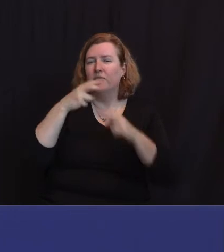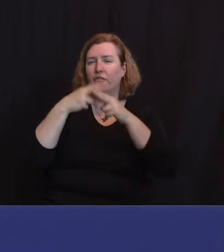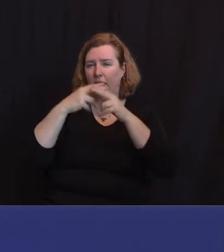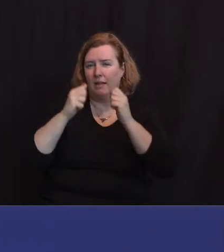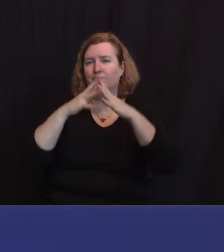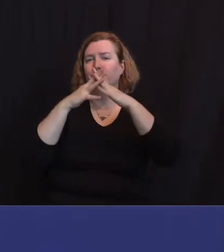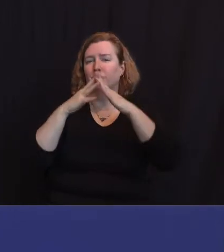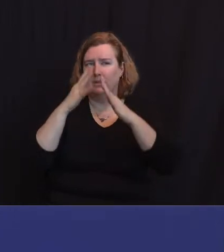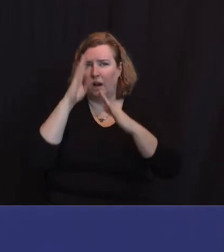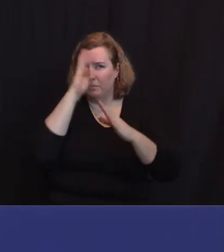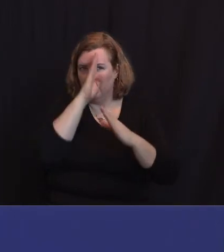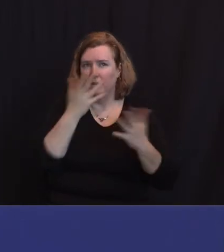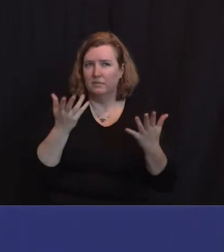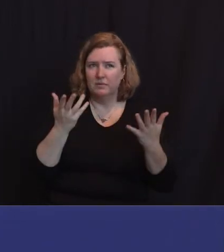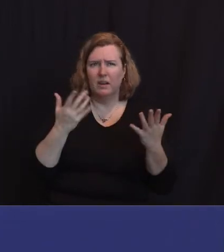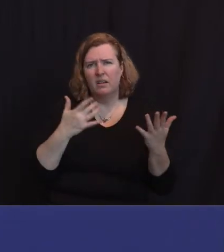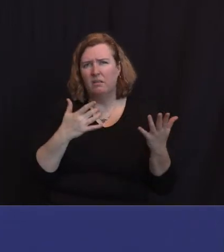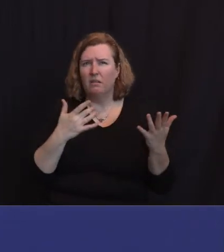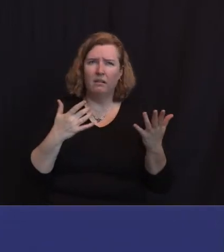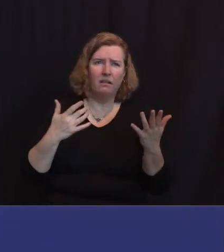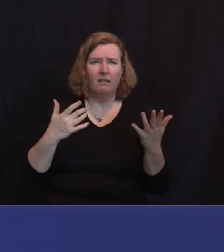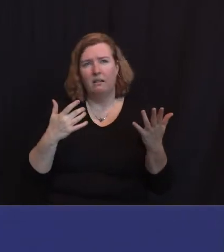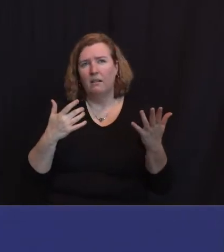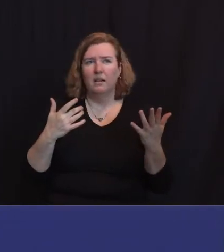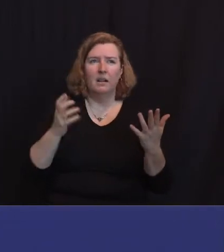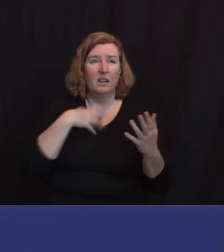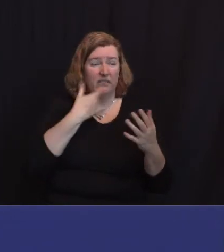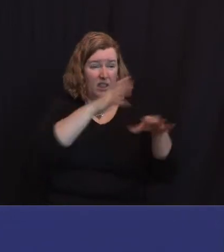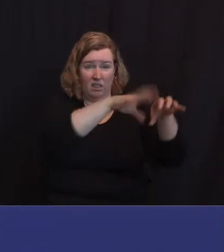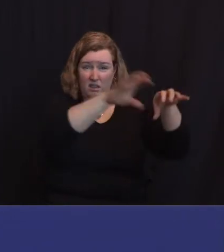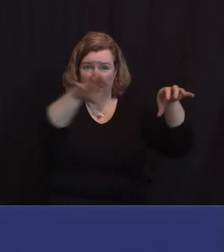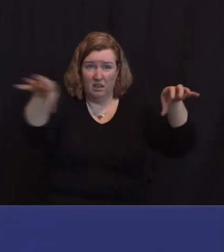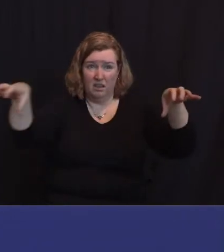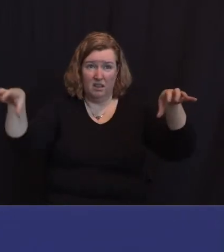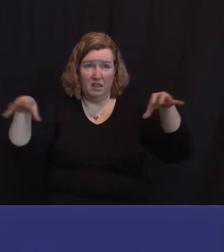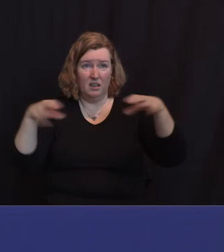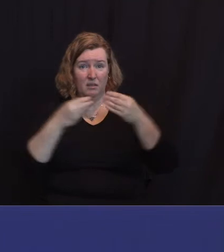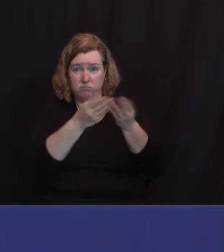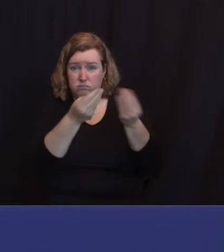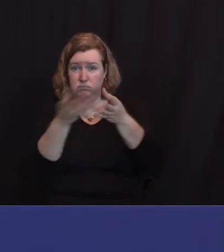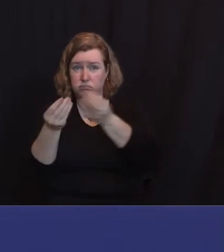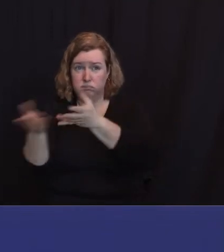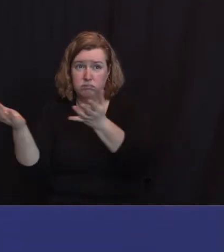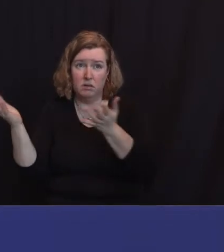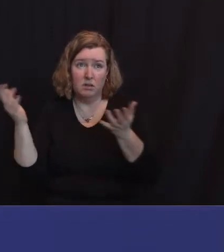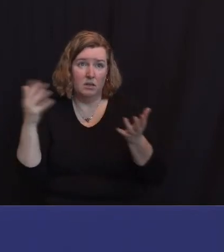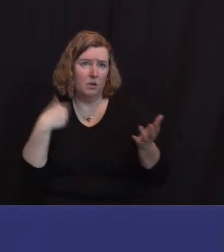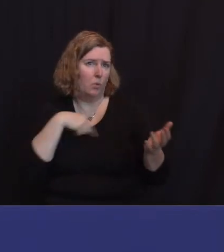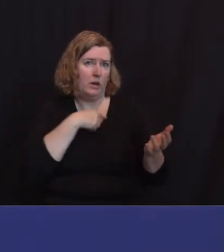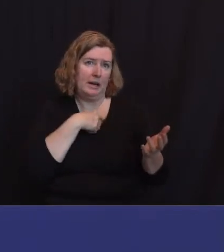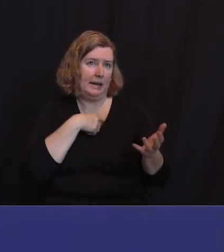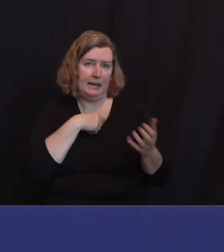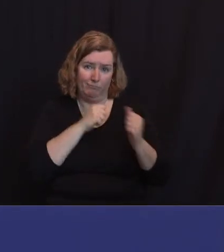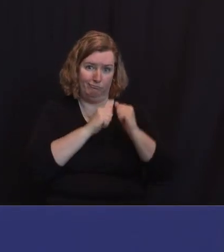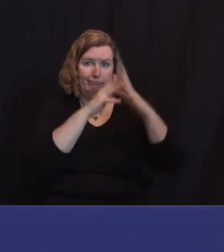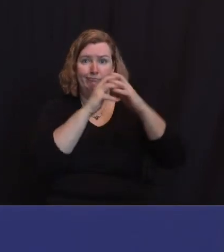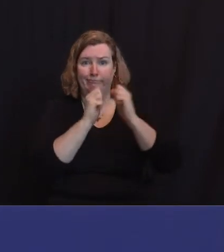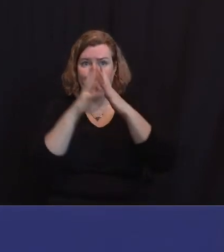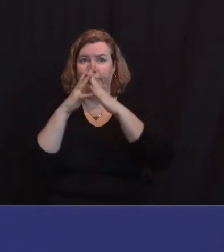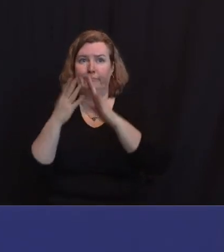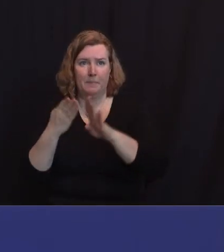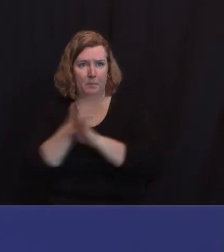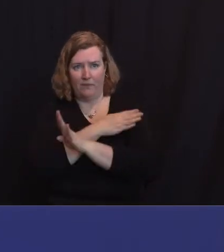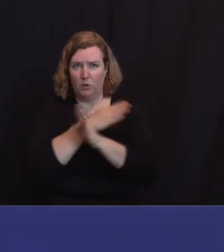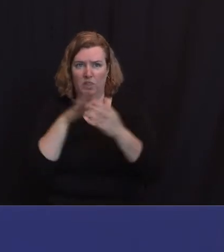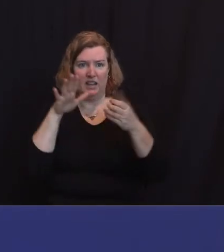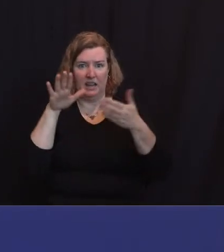the distribution that we've built. Remember, we built distribution way out ahead of the supply. In fact, it's still out ahead of the supply, but it was